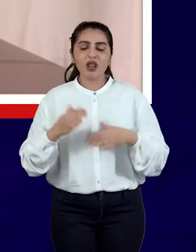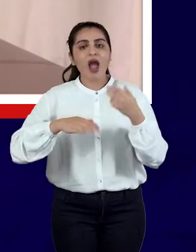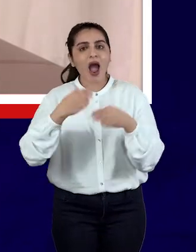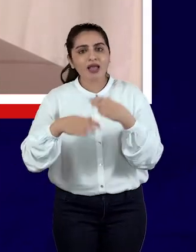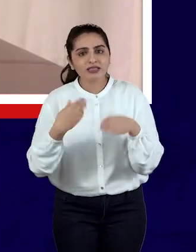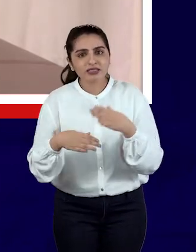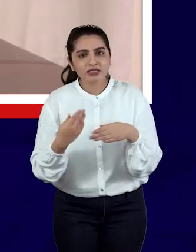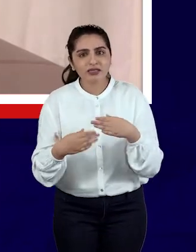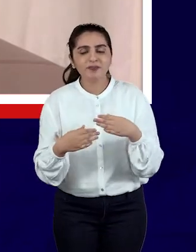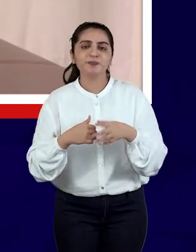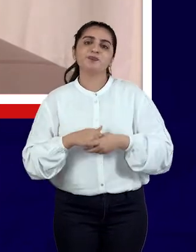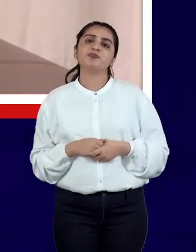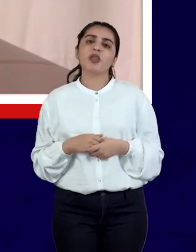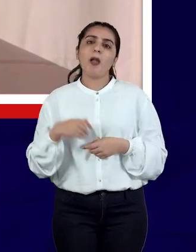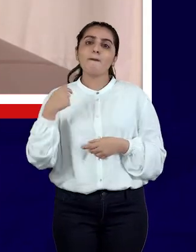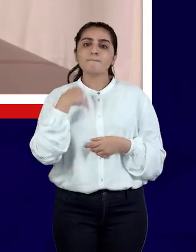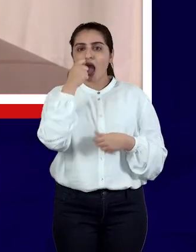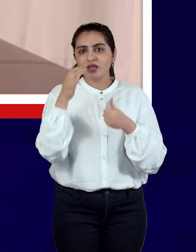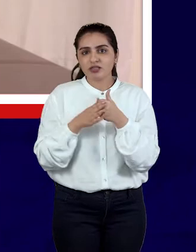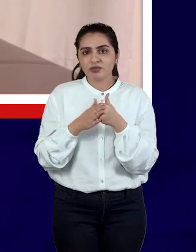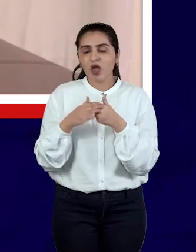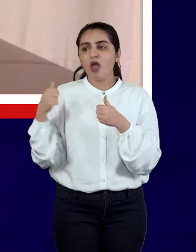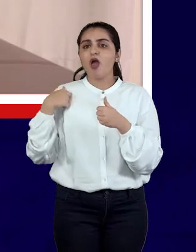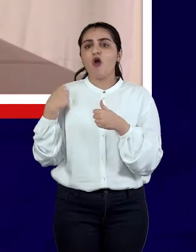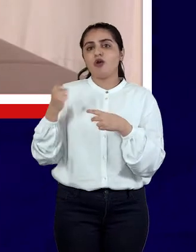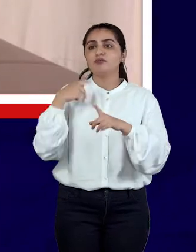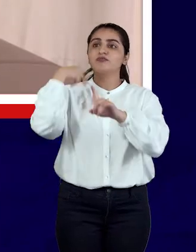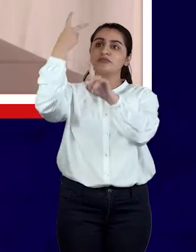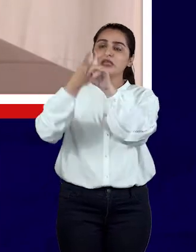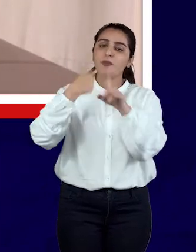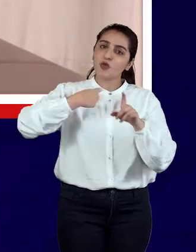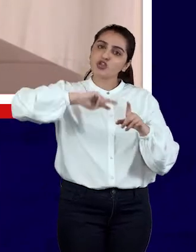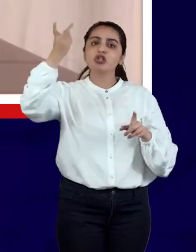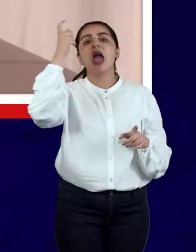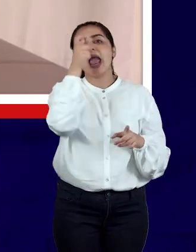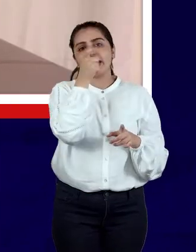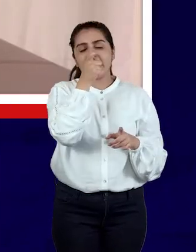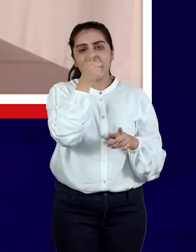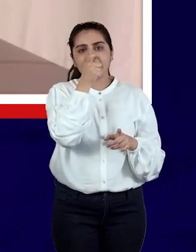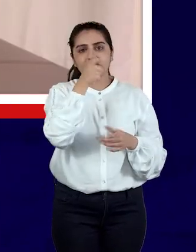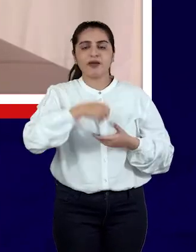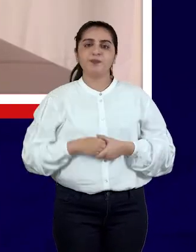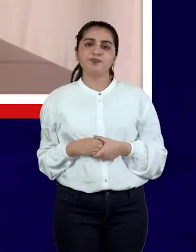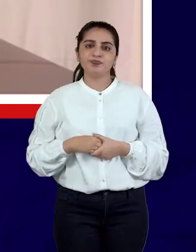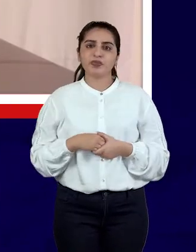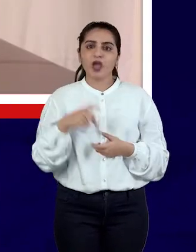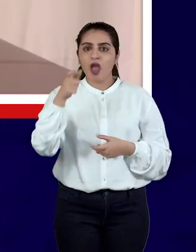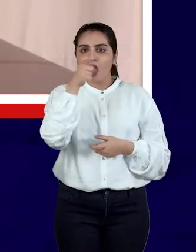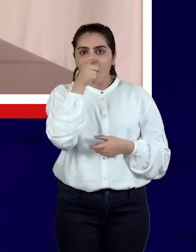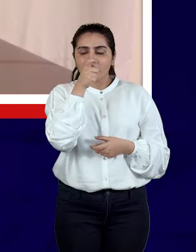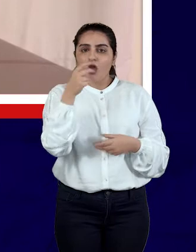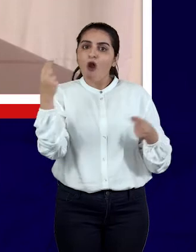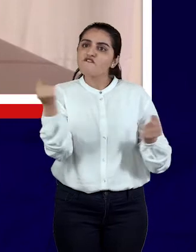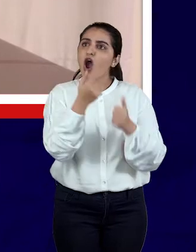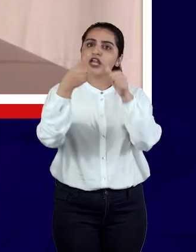So at the time, interestingly enough, my husband and I had applied for immigration to Canada. And it came through